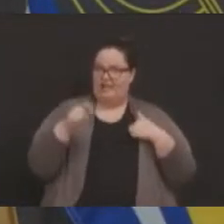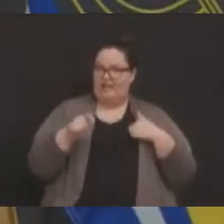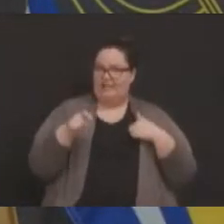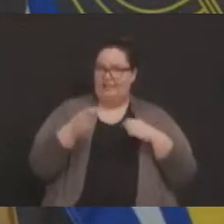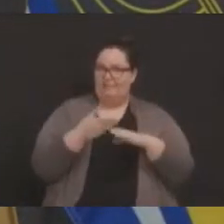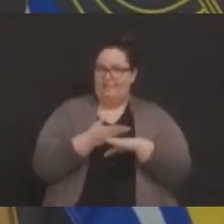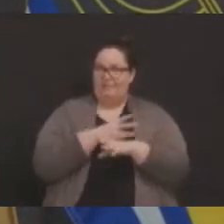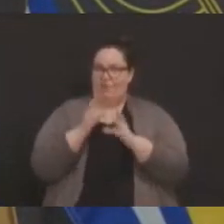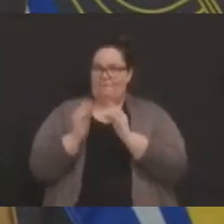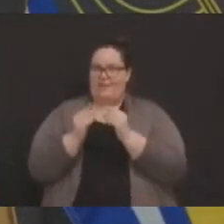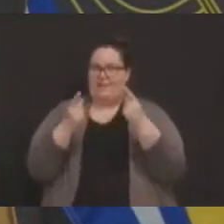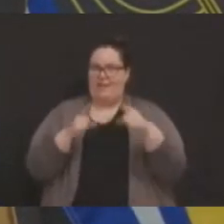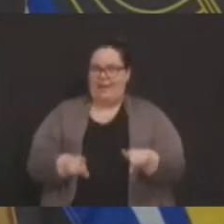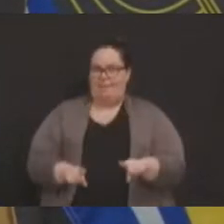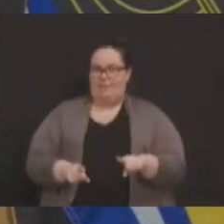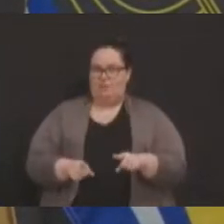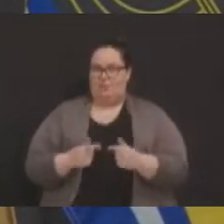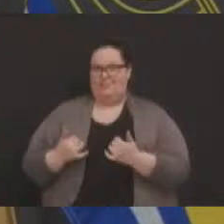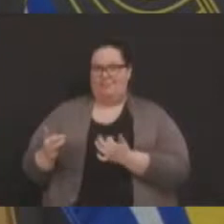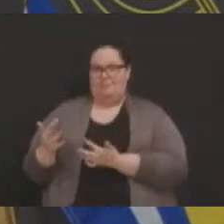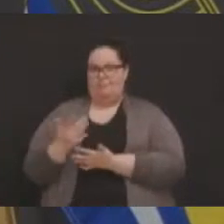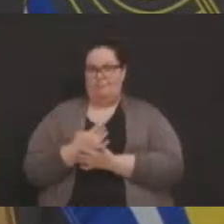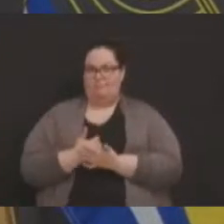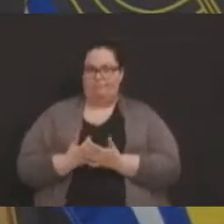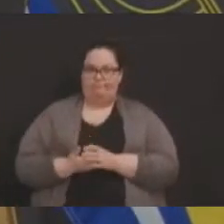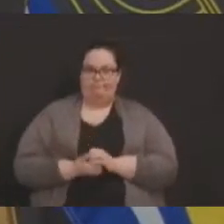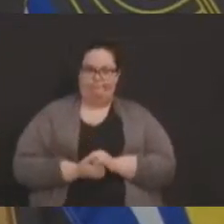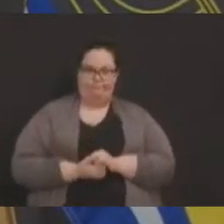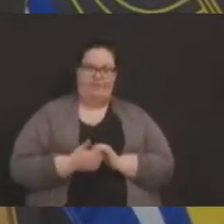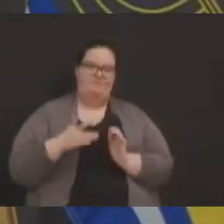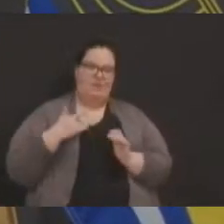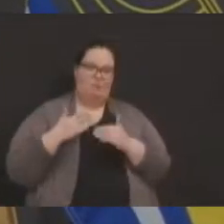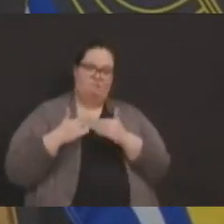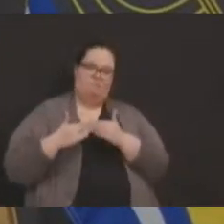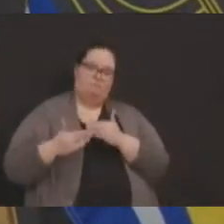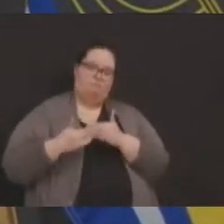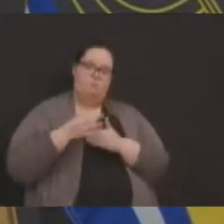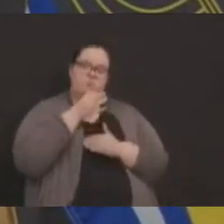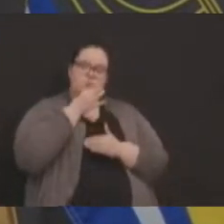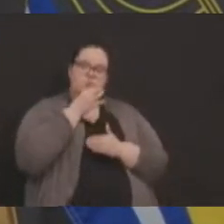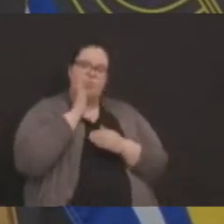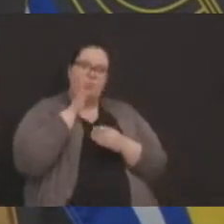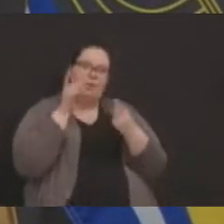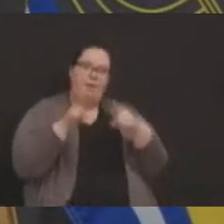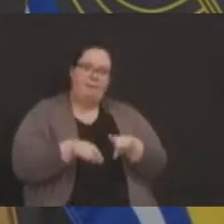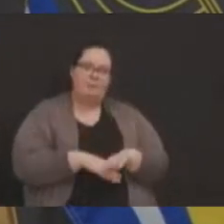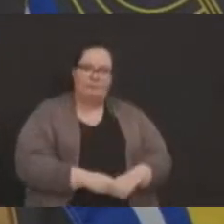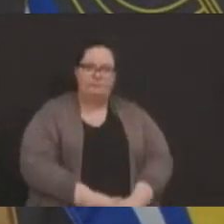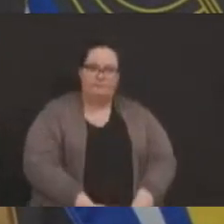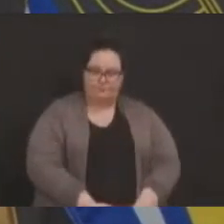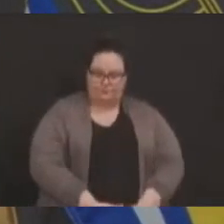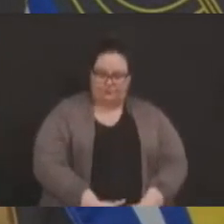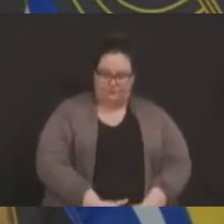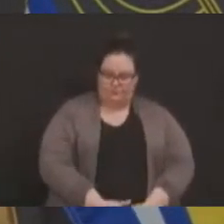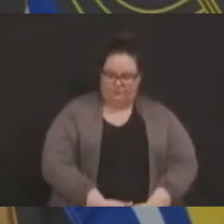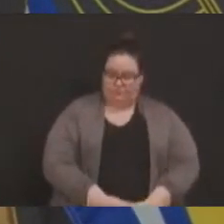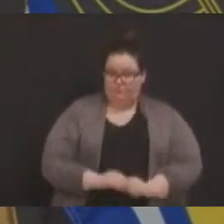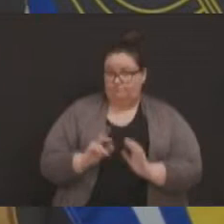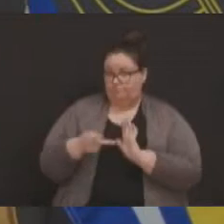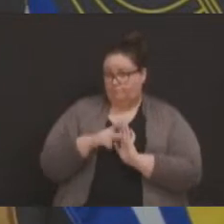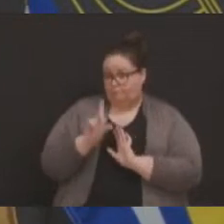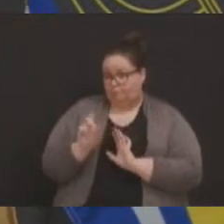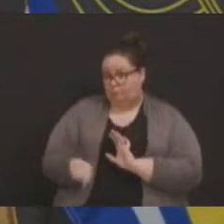Ms. Urquhart, do you have a follow? I do. This one is for Dr. Russell. Are there any plans to tighten self-isolation rules